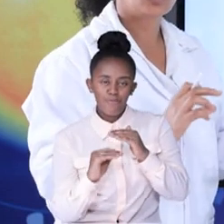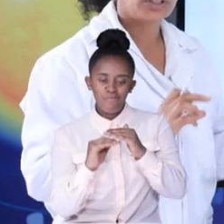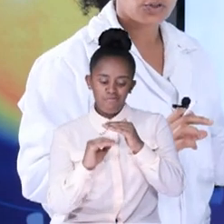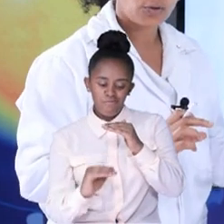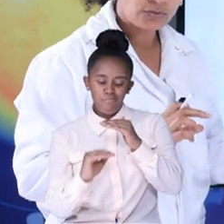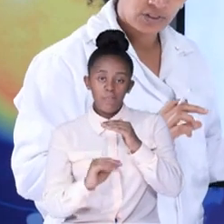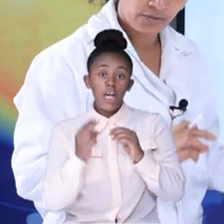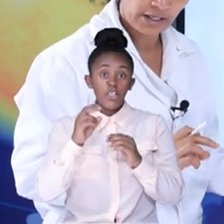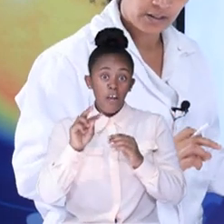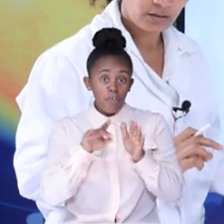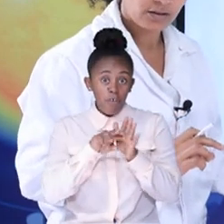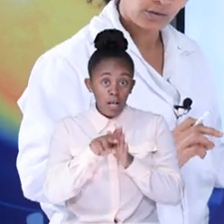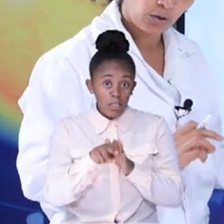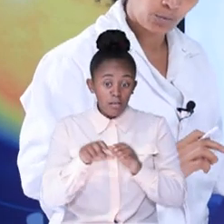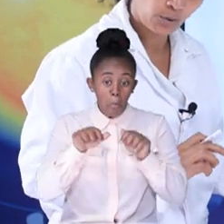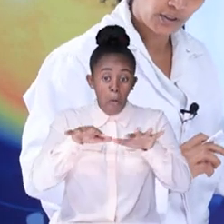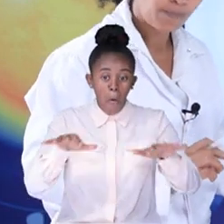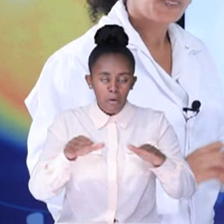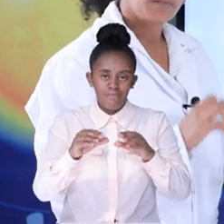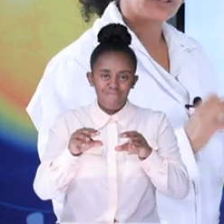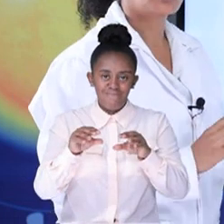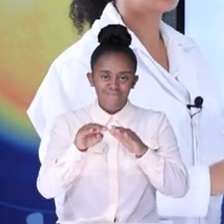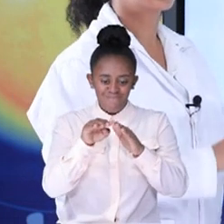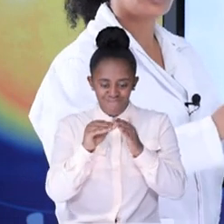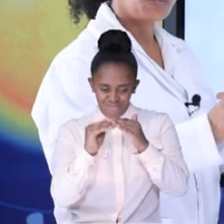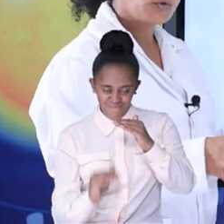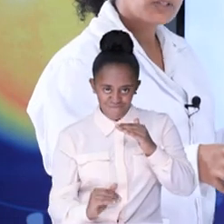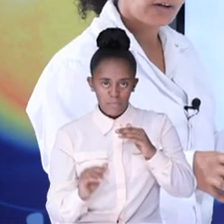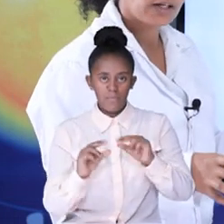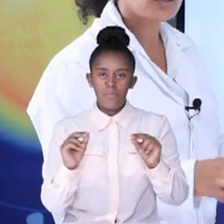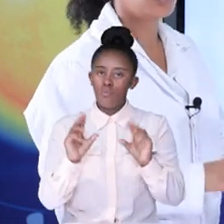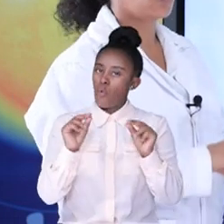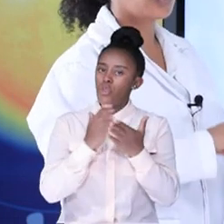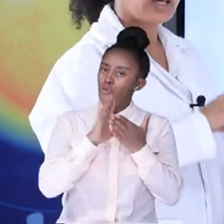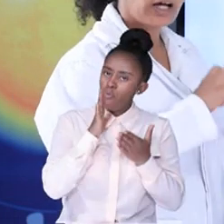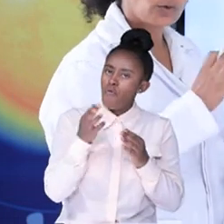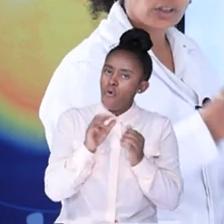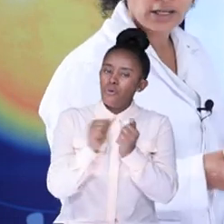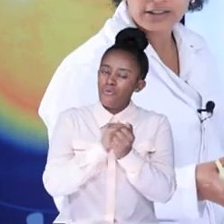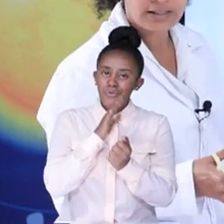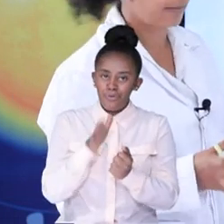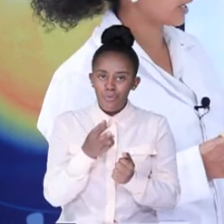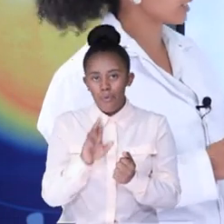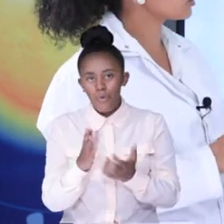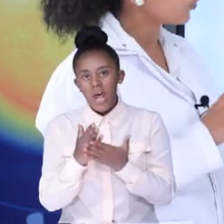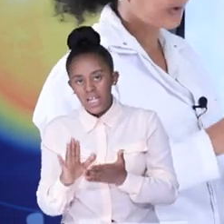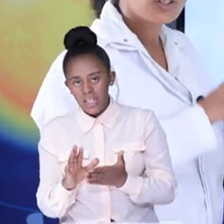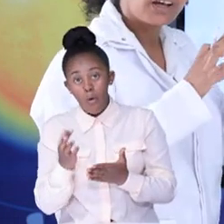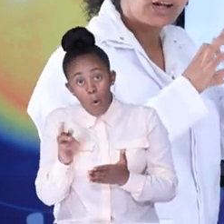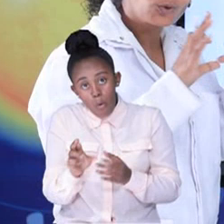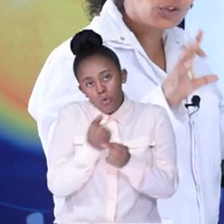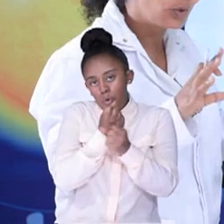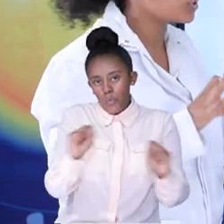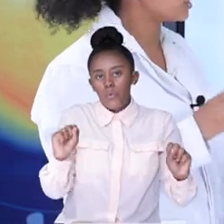the multiplication of the virus in our body, but not remove the virus, or they cannot eradicate the virus,